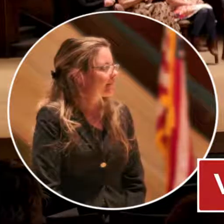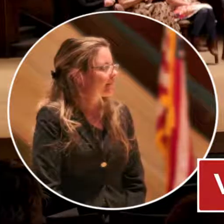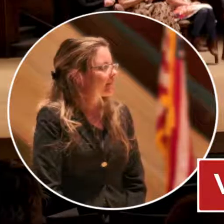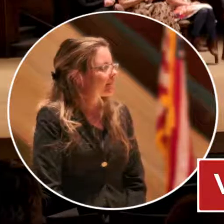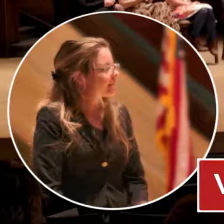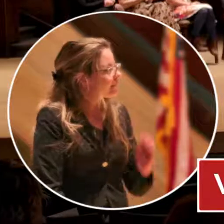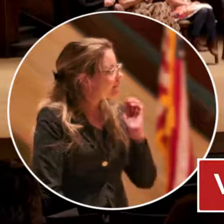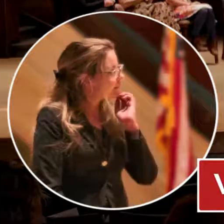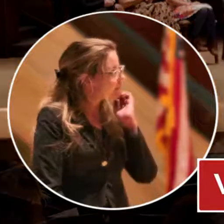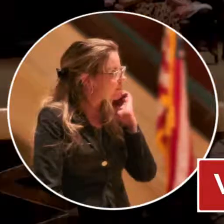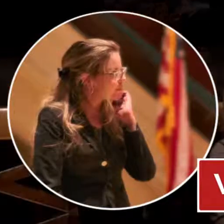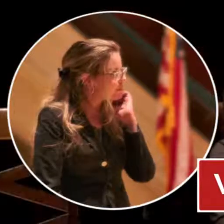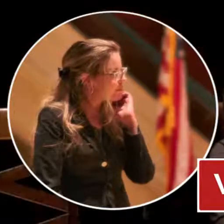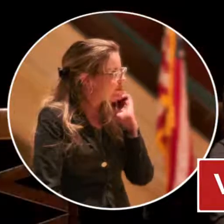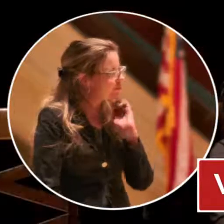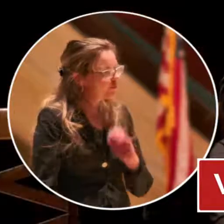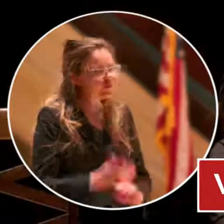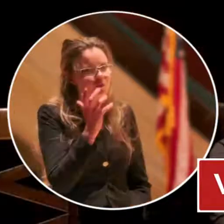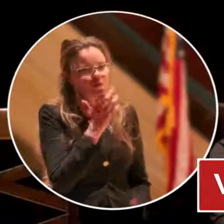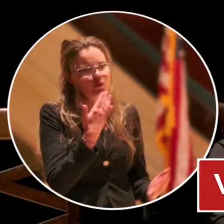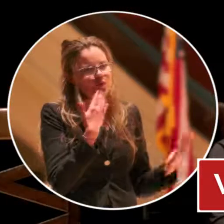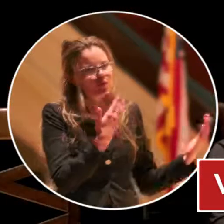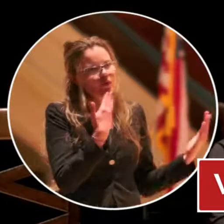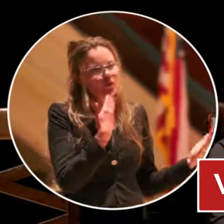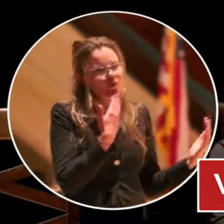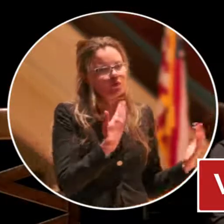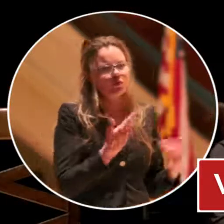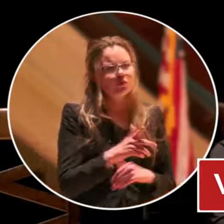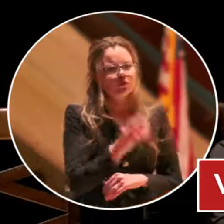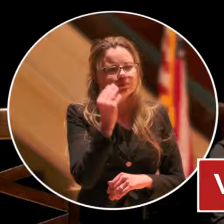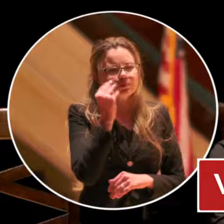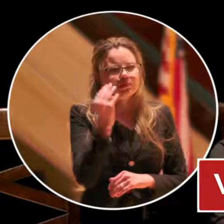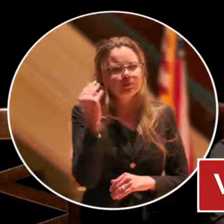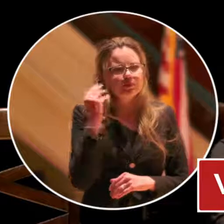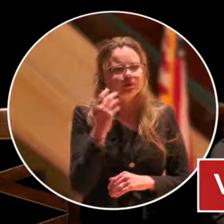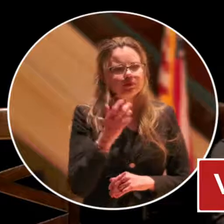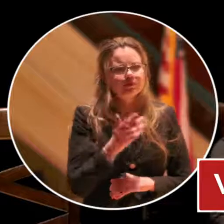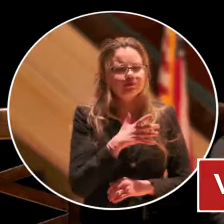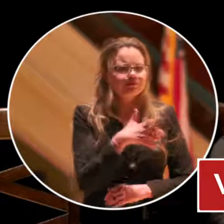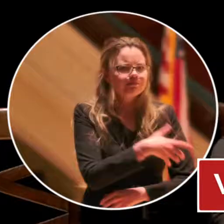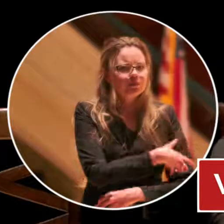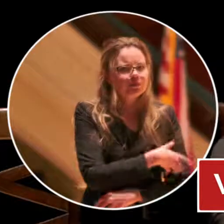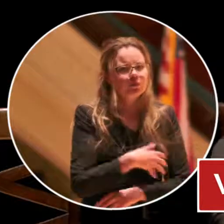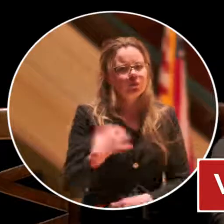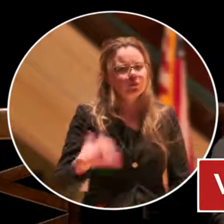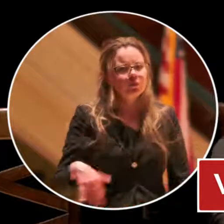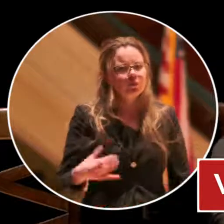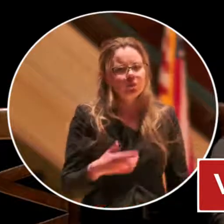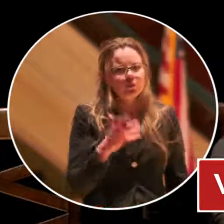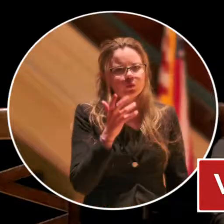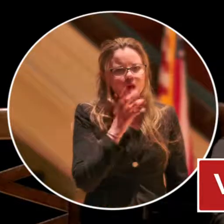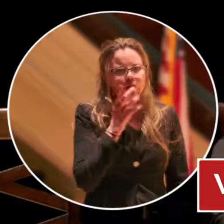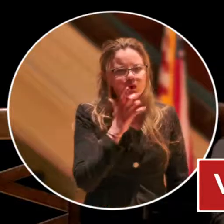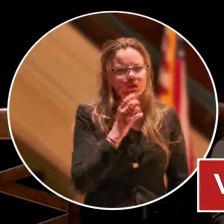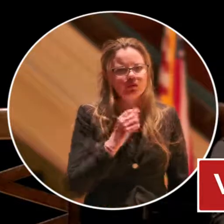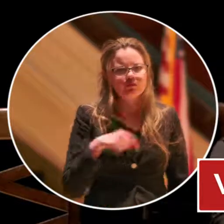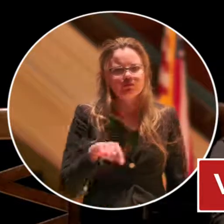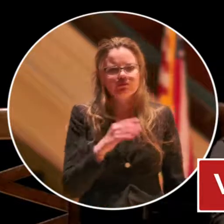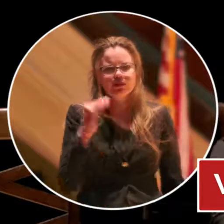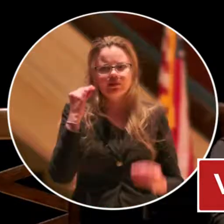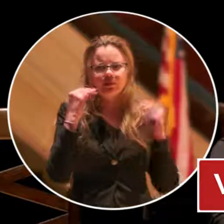Thank you so much, Melissa. Those memories are so powerful when we think of the different folks that maybe we've lost over the last few